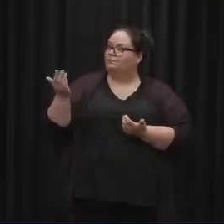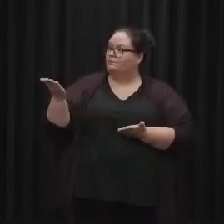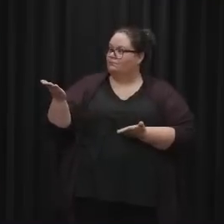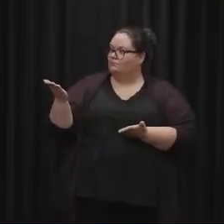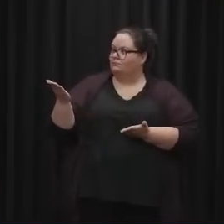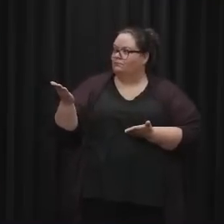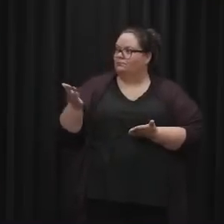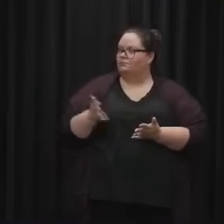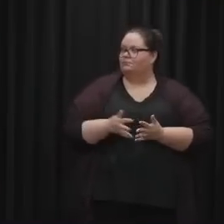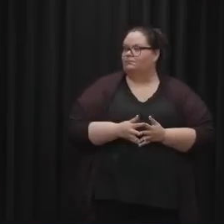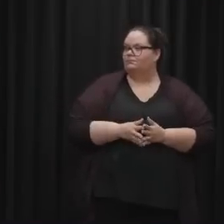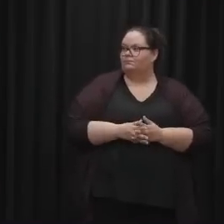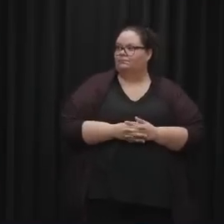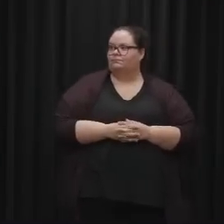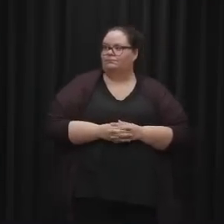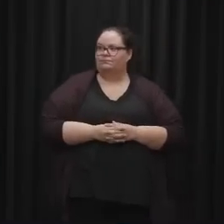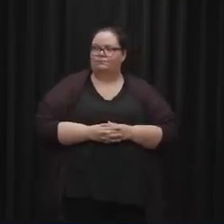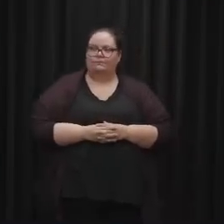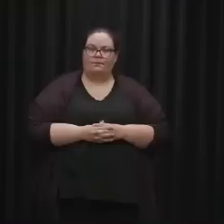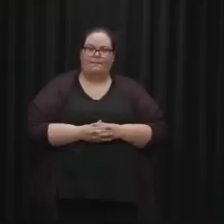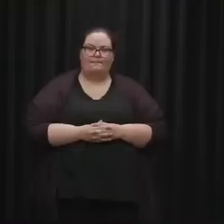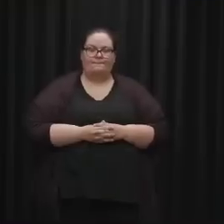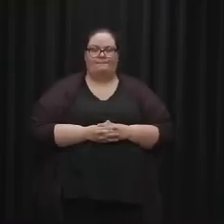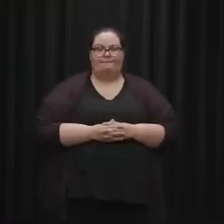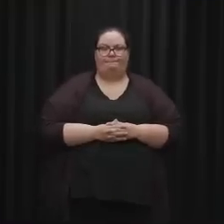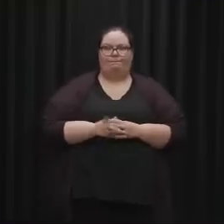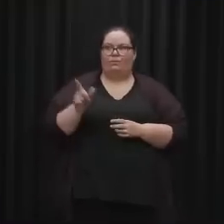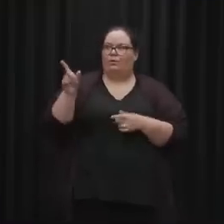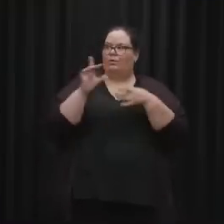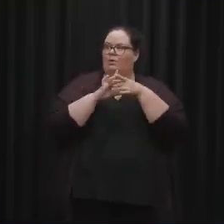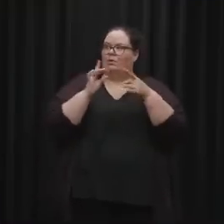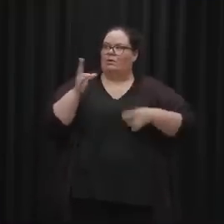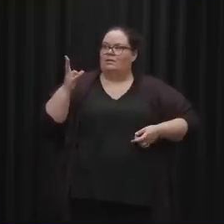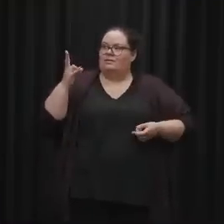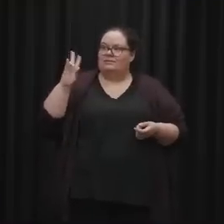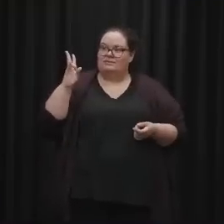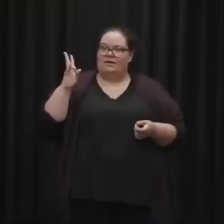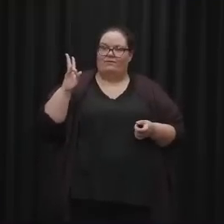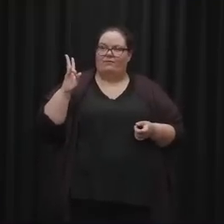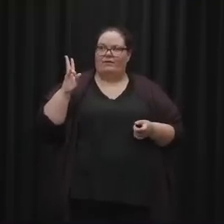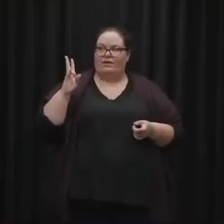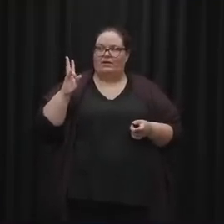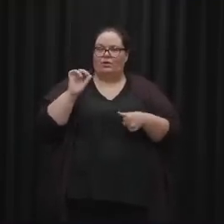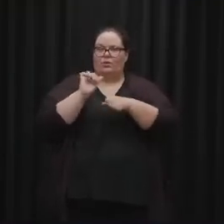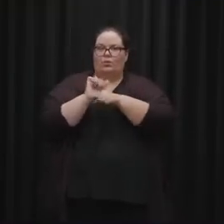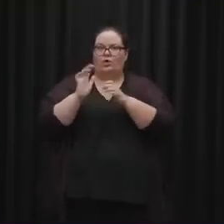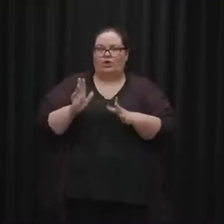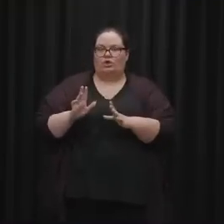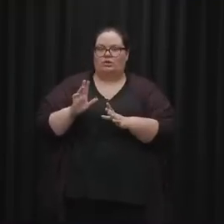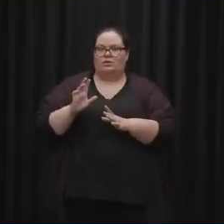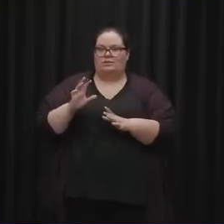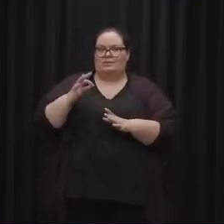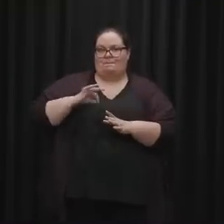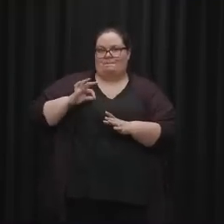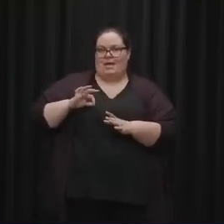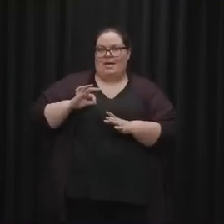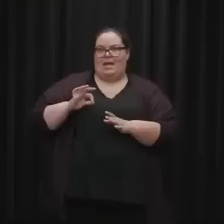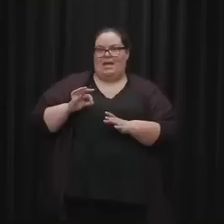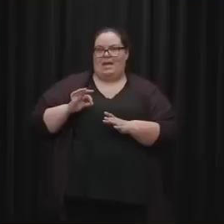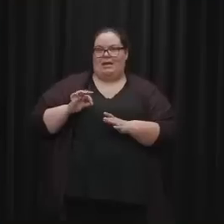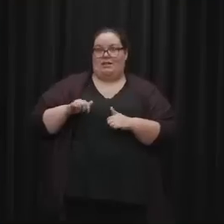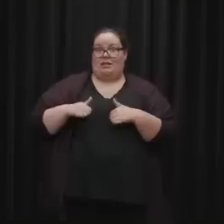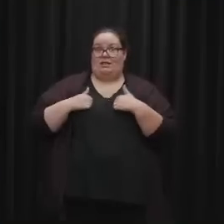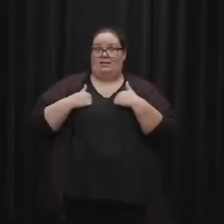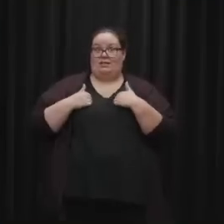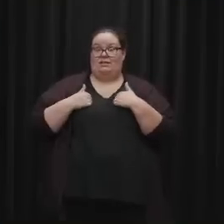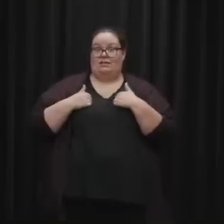Dr. Russell. You mentioned about the 7 contractors that was in Pulp in Maine testing positive earlier this week, and now